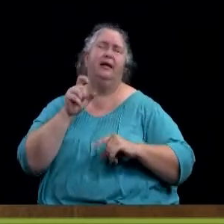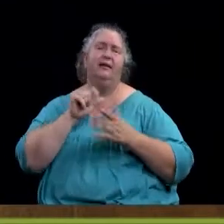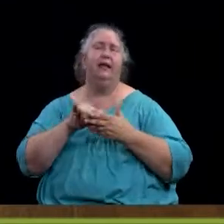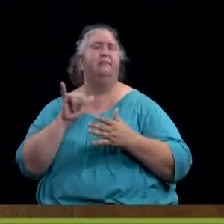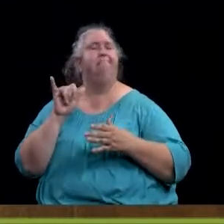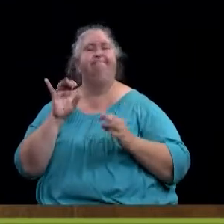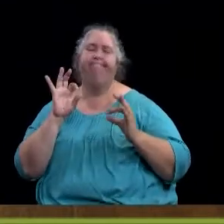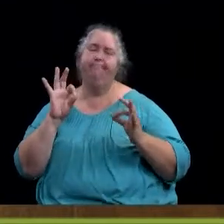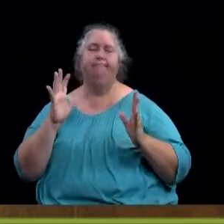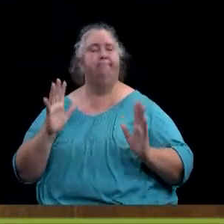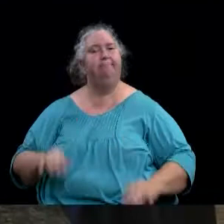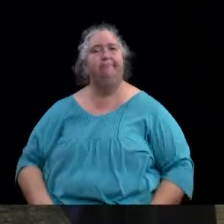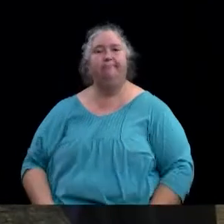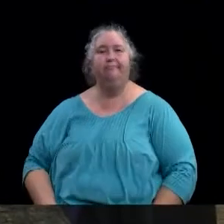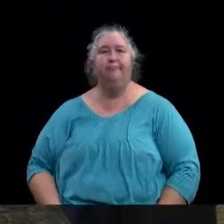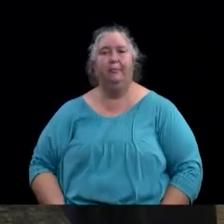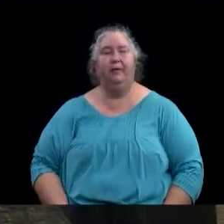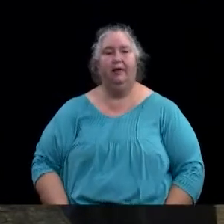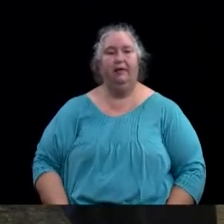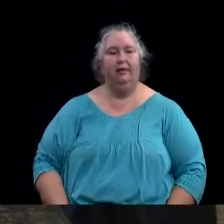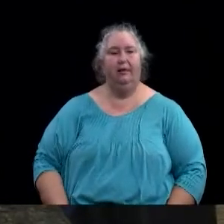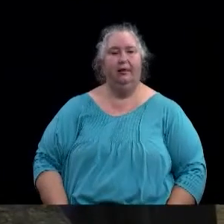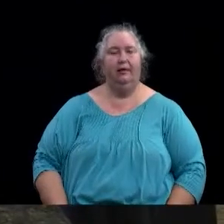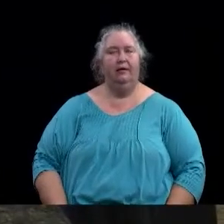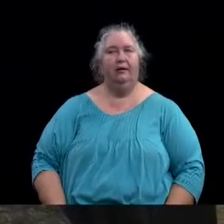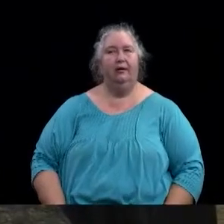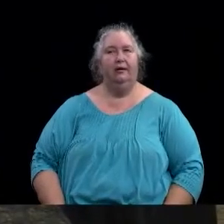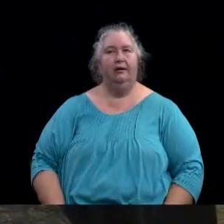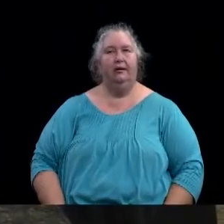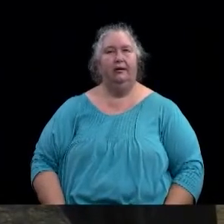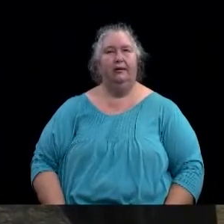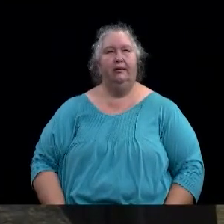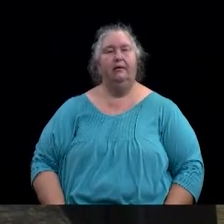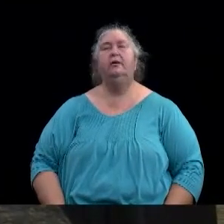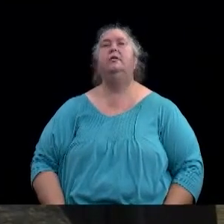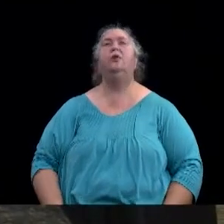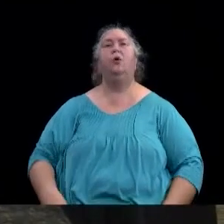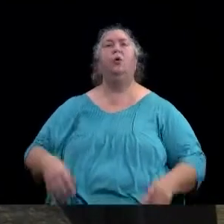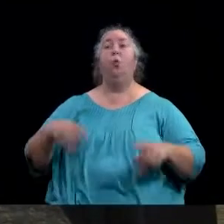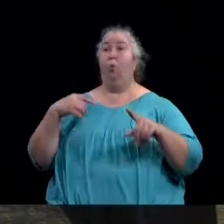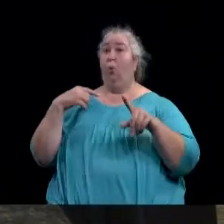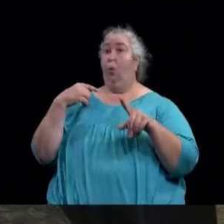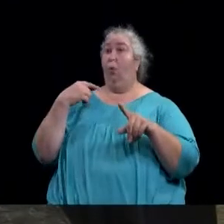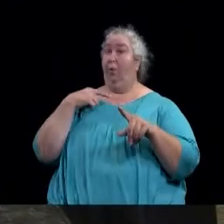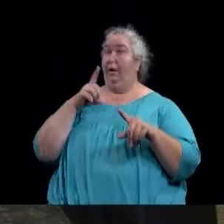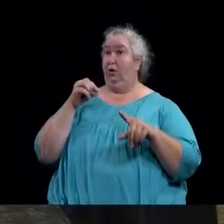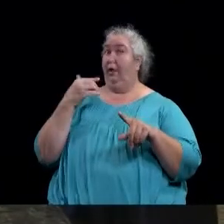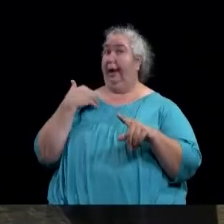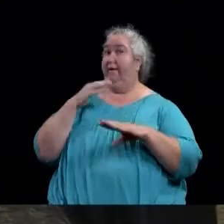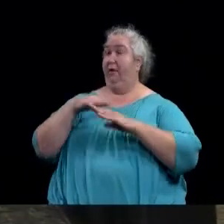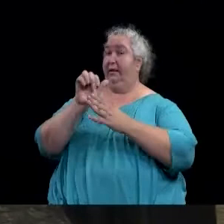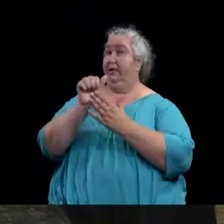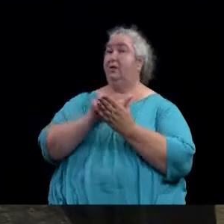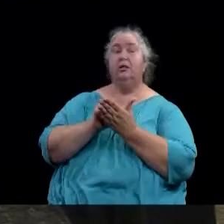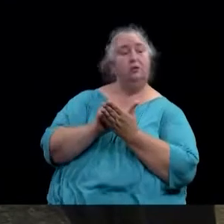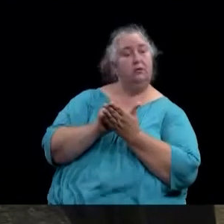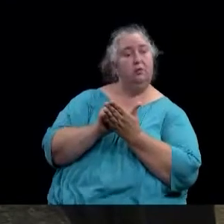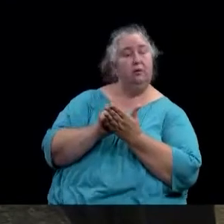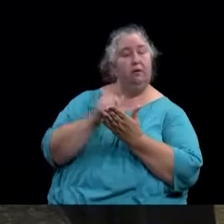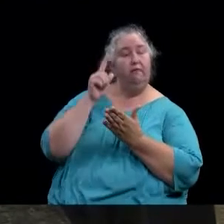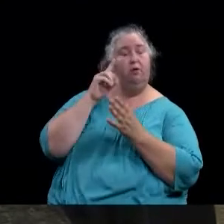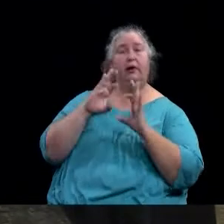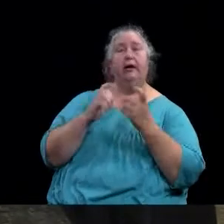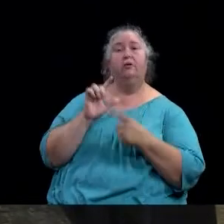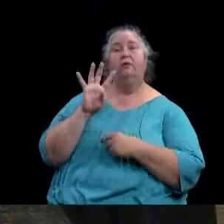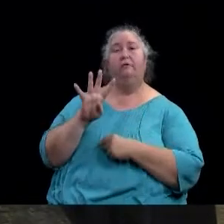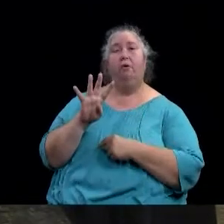Thanks, Councilmember. We do have on the agenda today for you, Council, 4 public hearings. And I wanted to spend a couple minutes on